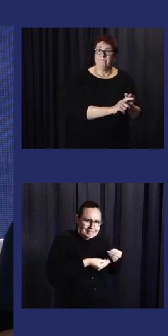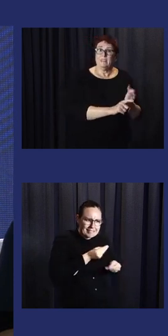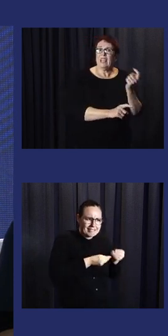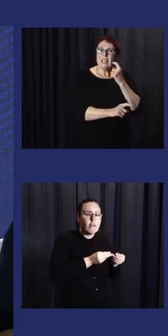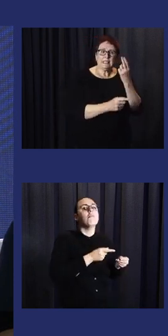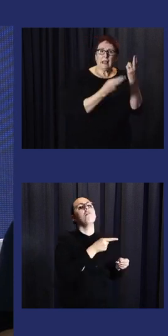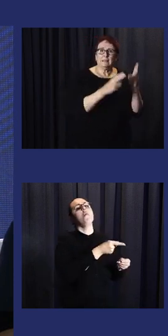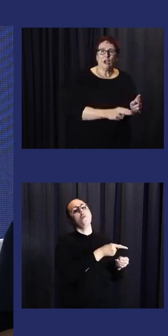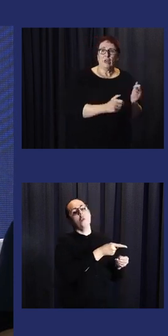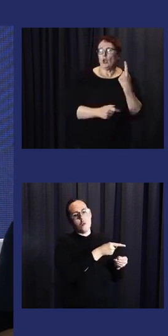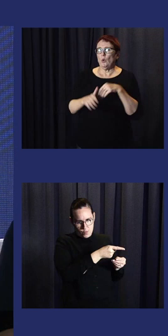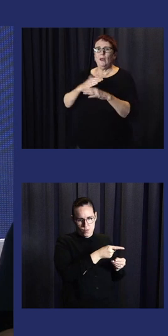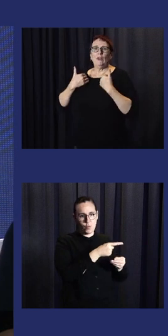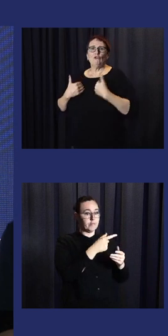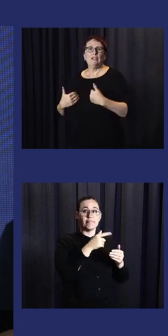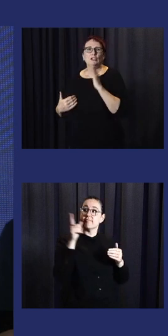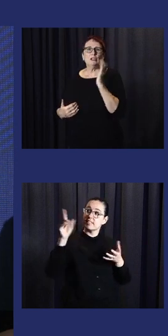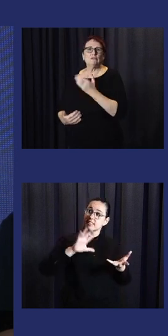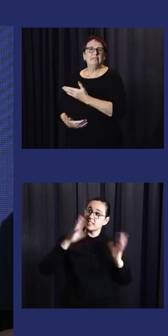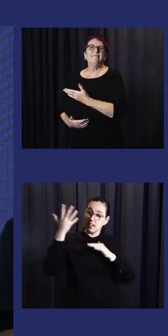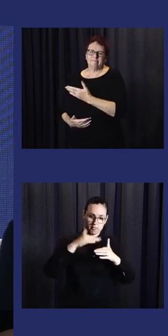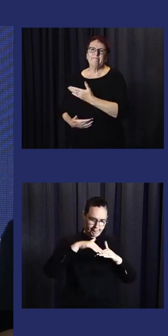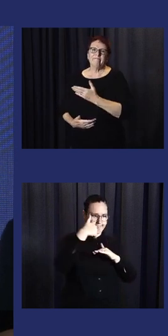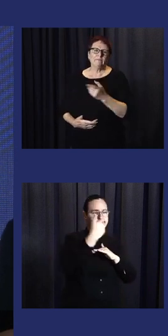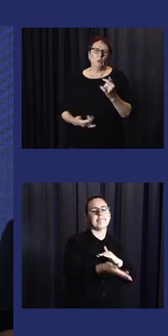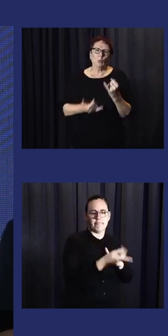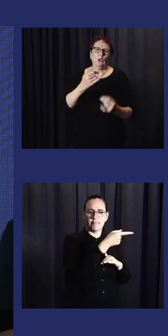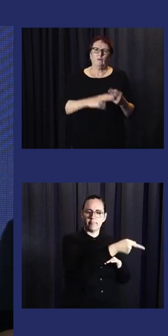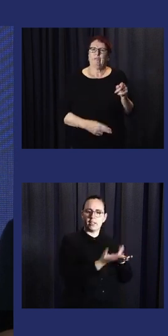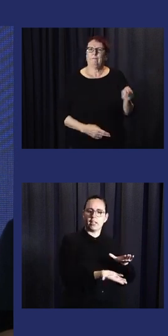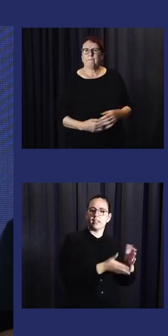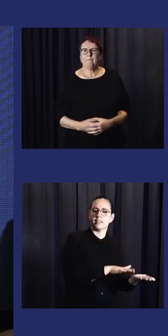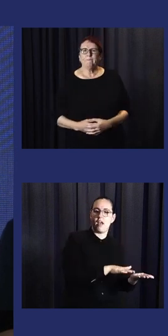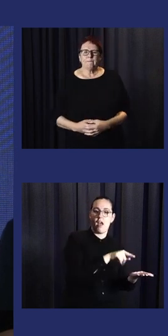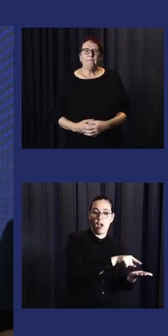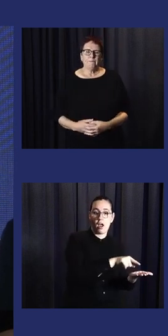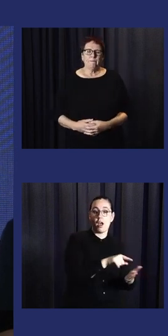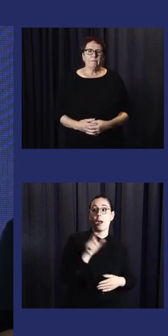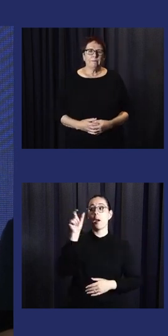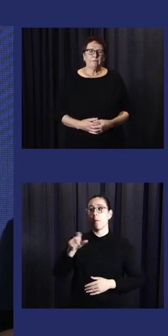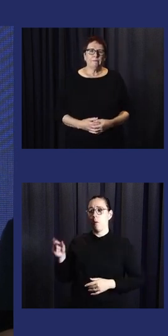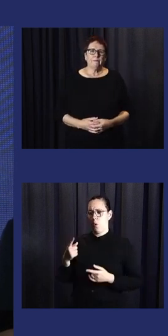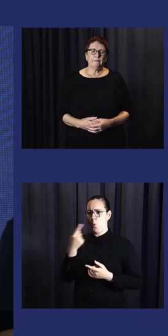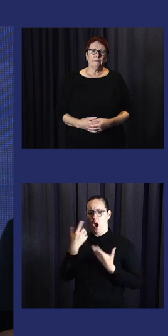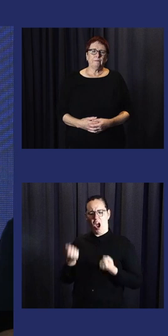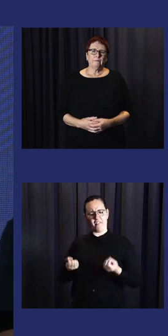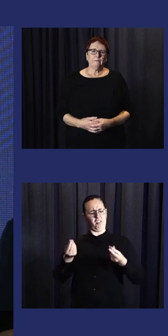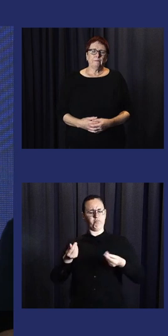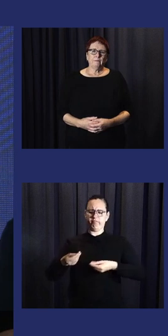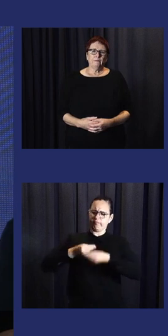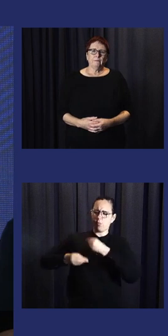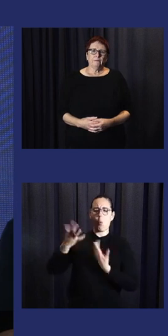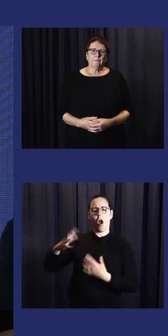of the disaster than people in developed nations. And people facing